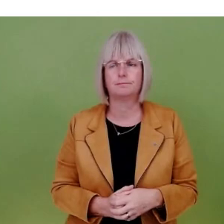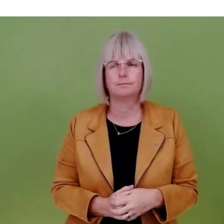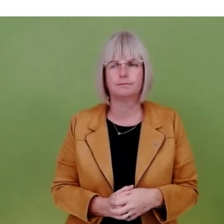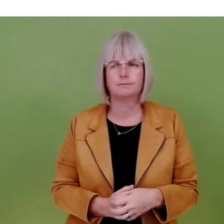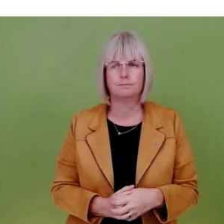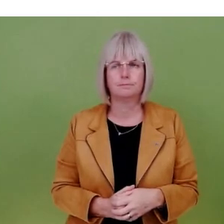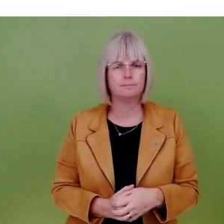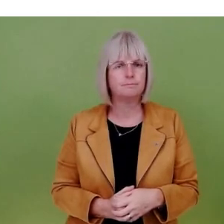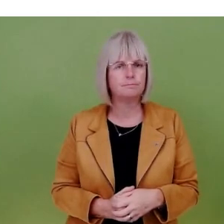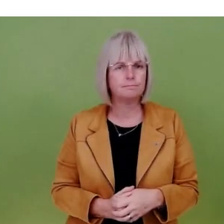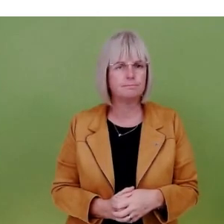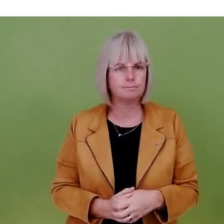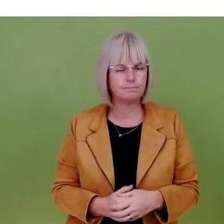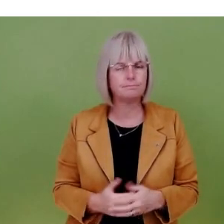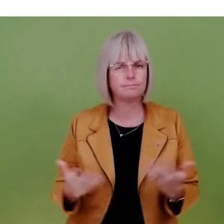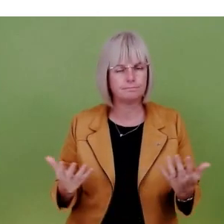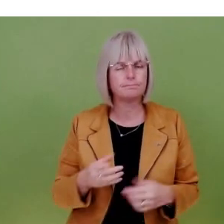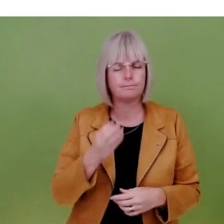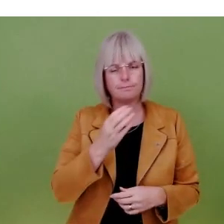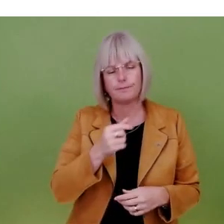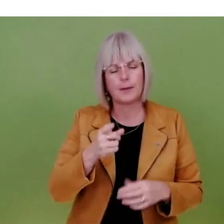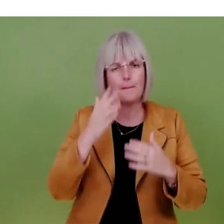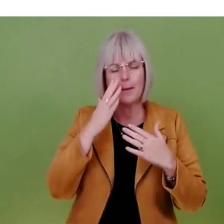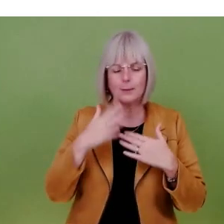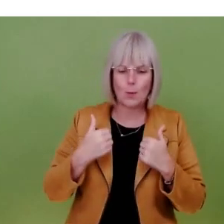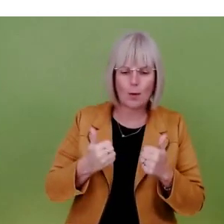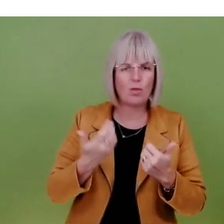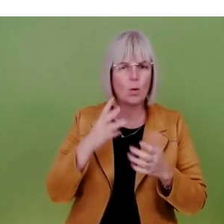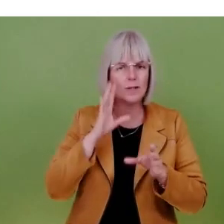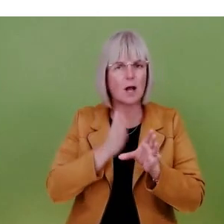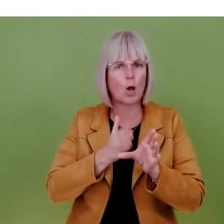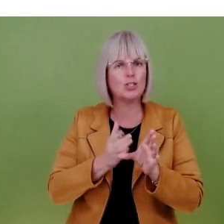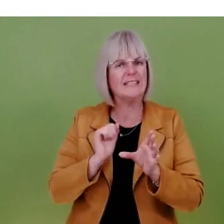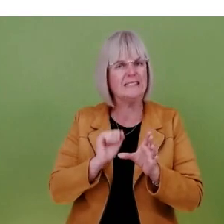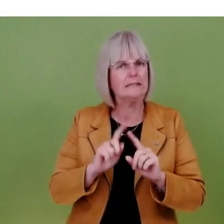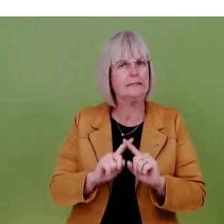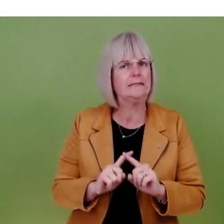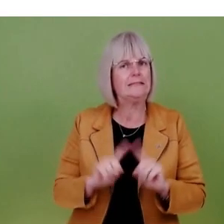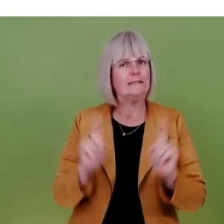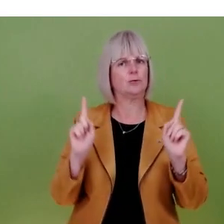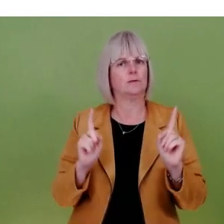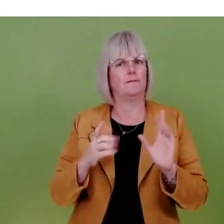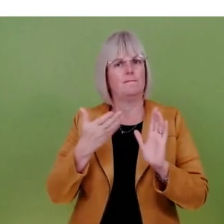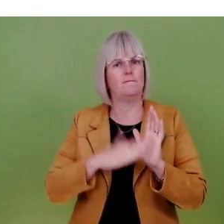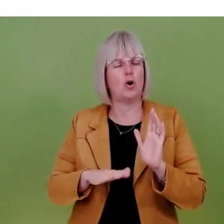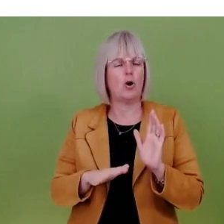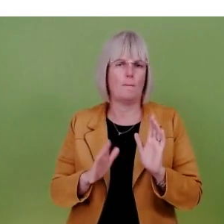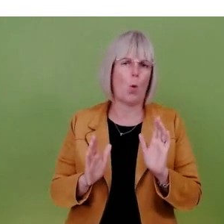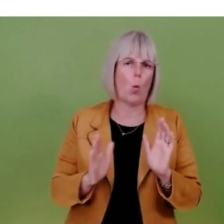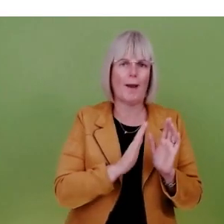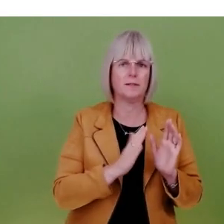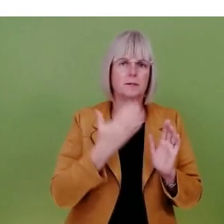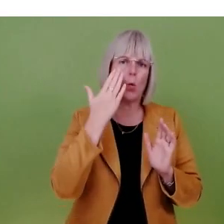groups see mental health and psychology quite different to the standard Western white picture. How can this be addressed? So I suppose